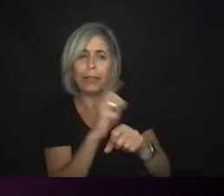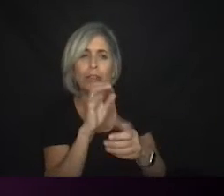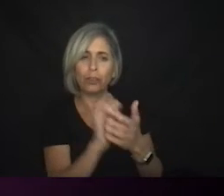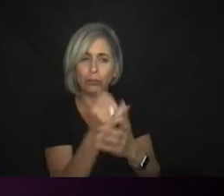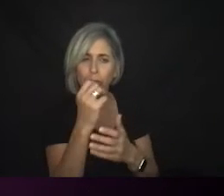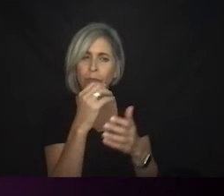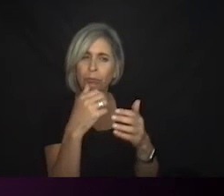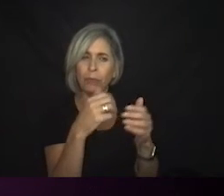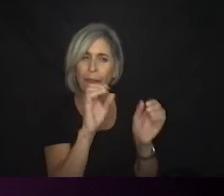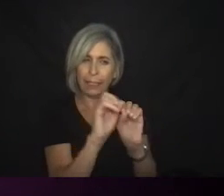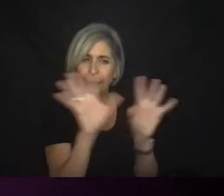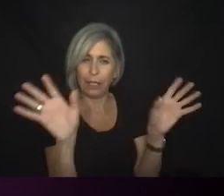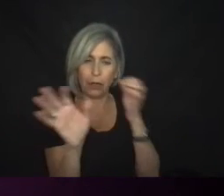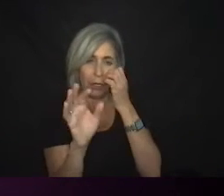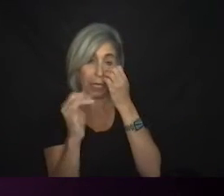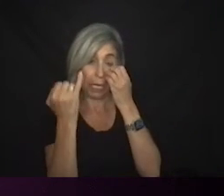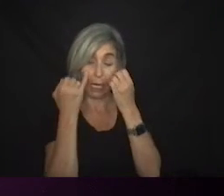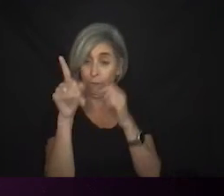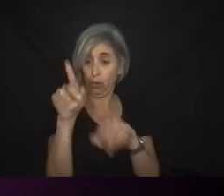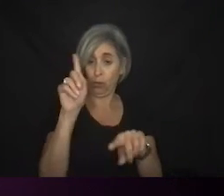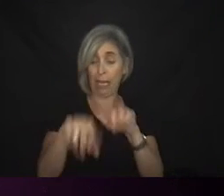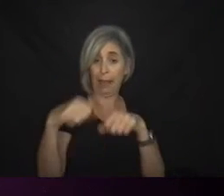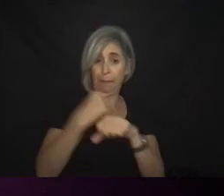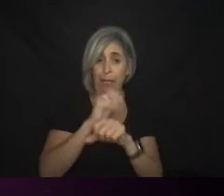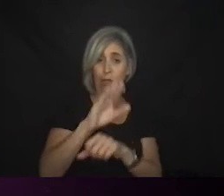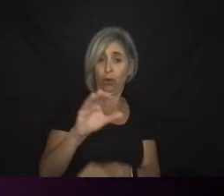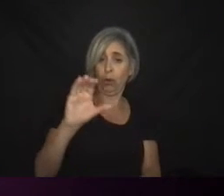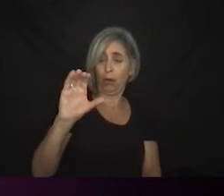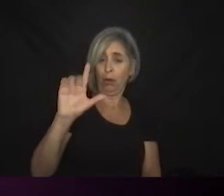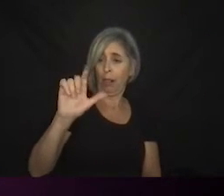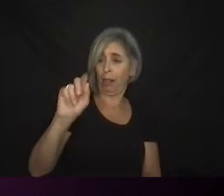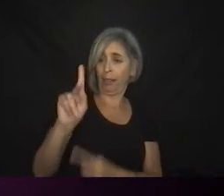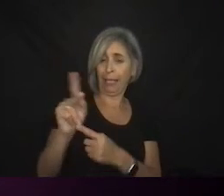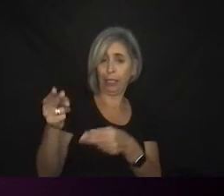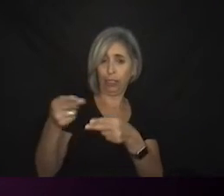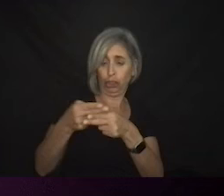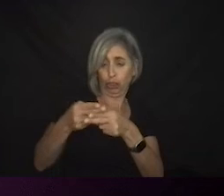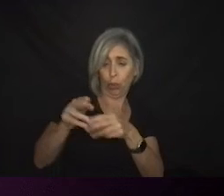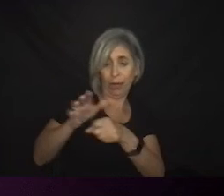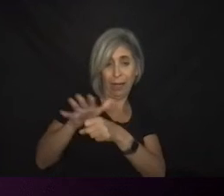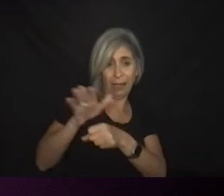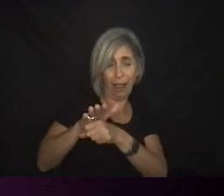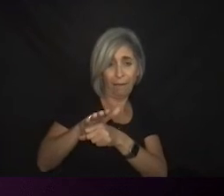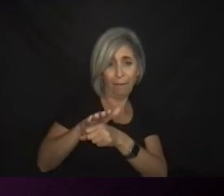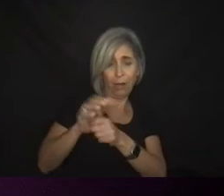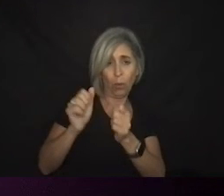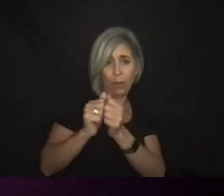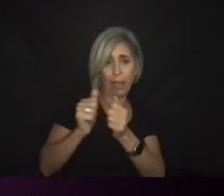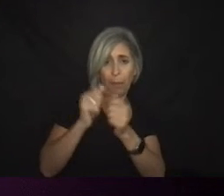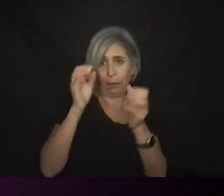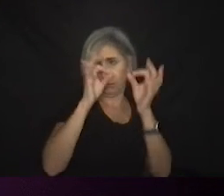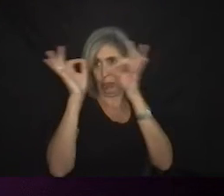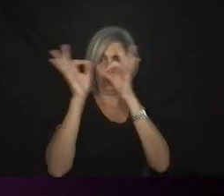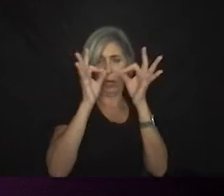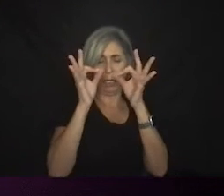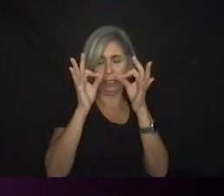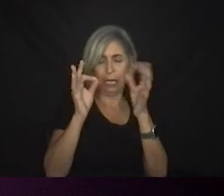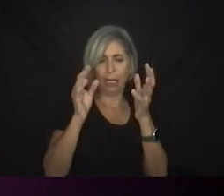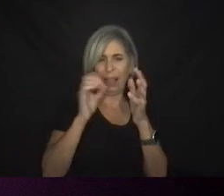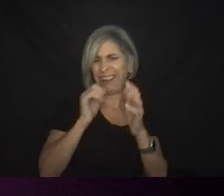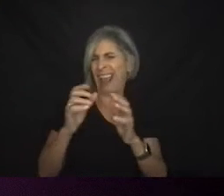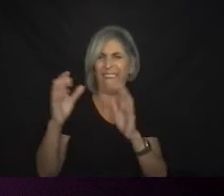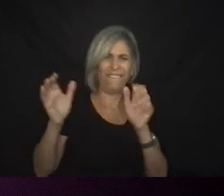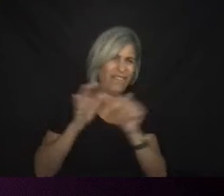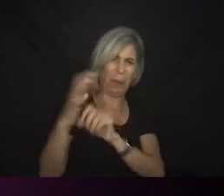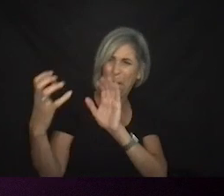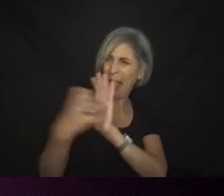that, you can't make your link short enough without it being like this really visually distracting, like paragraph